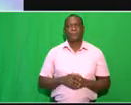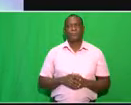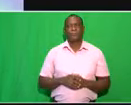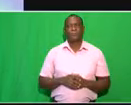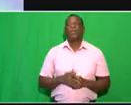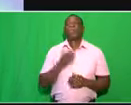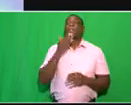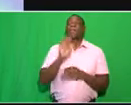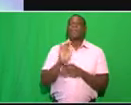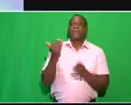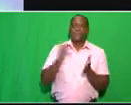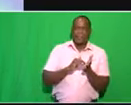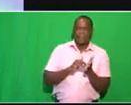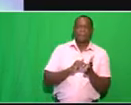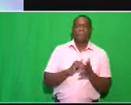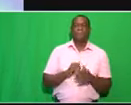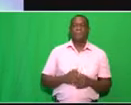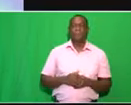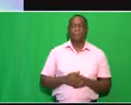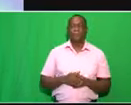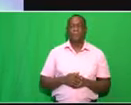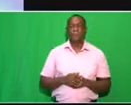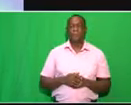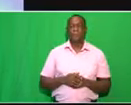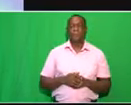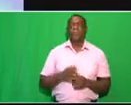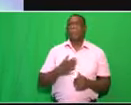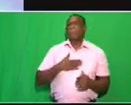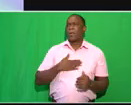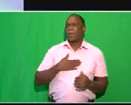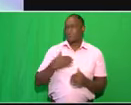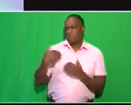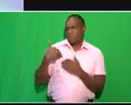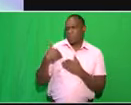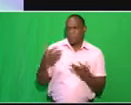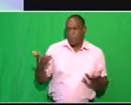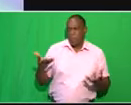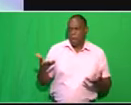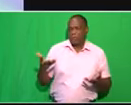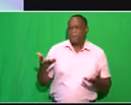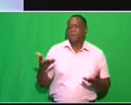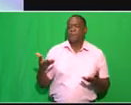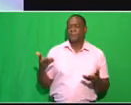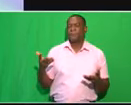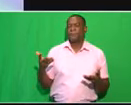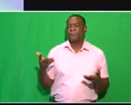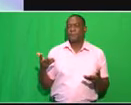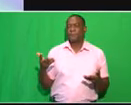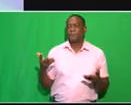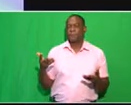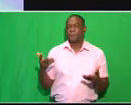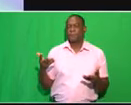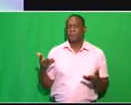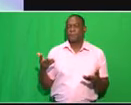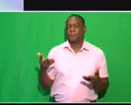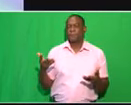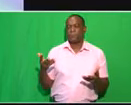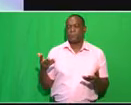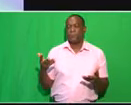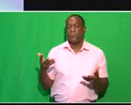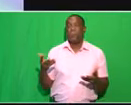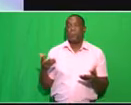So good evening again. And my duty is just to take us through, as a member